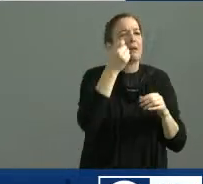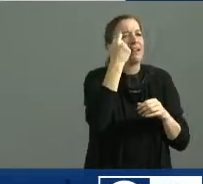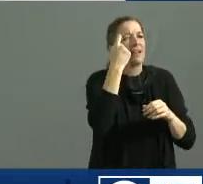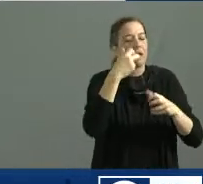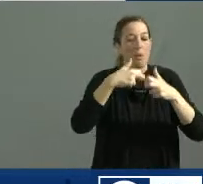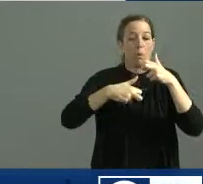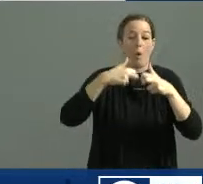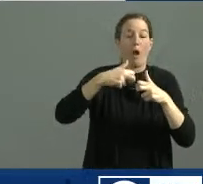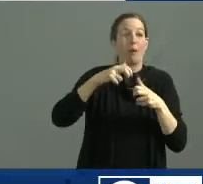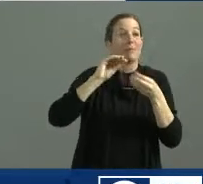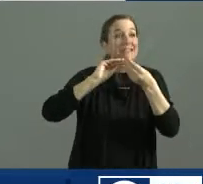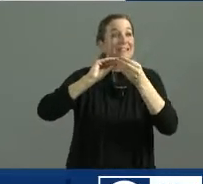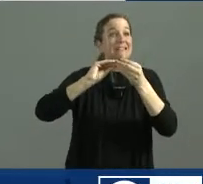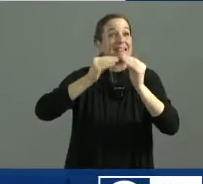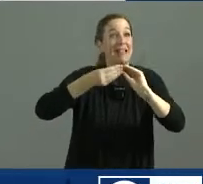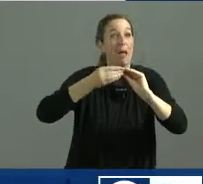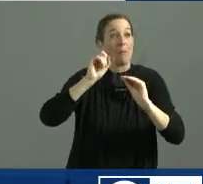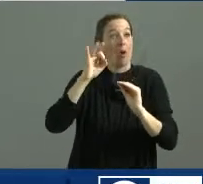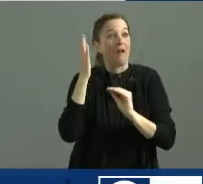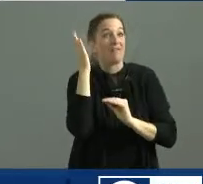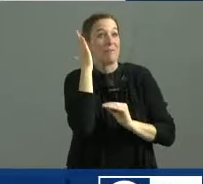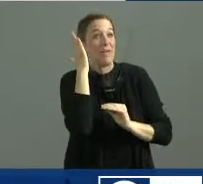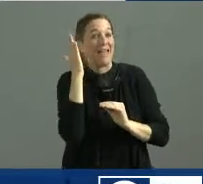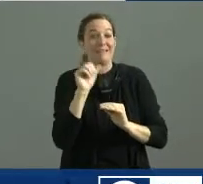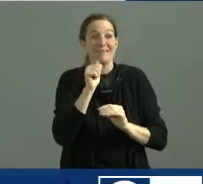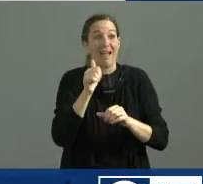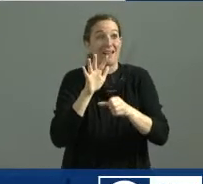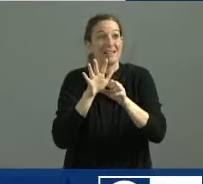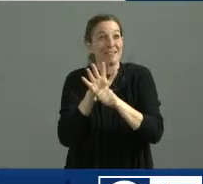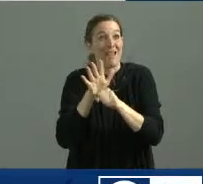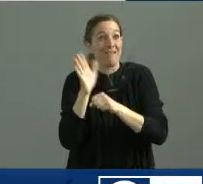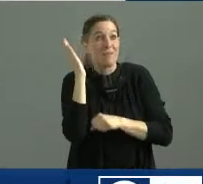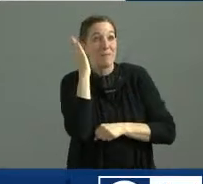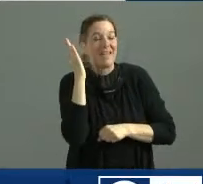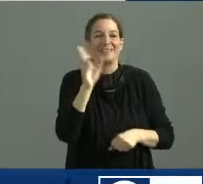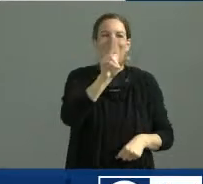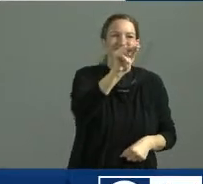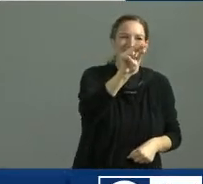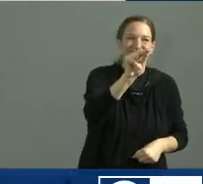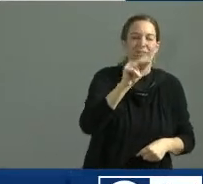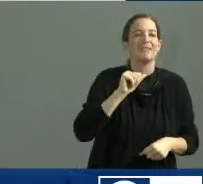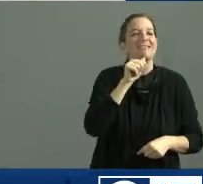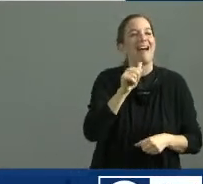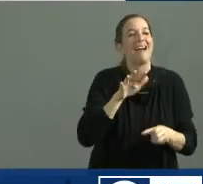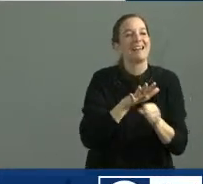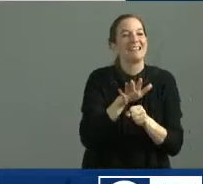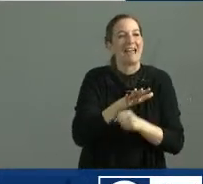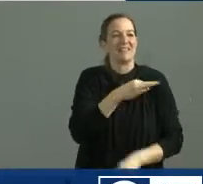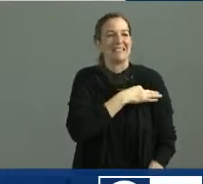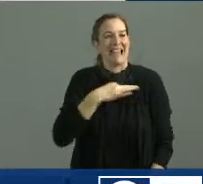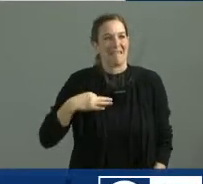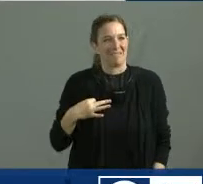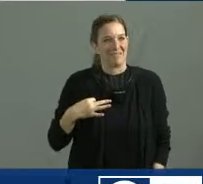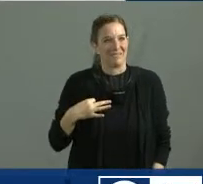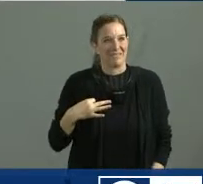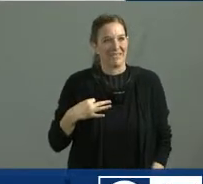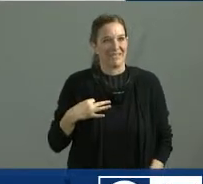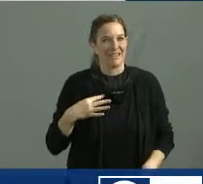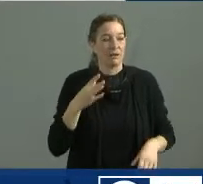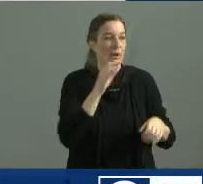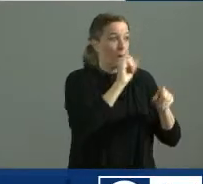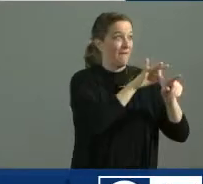of beds, it's the staffing. And so in order to quickly staff that up, we would need to pull staffing from